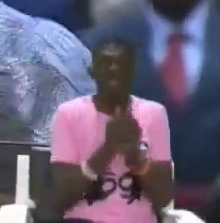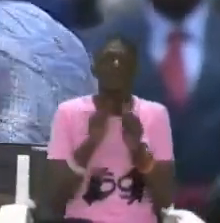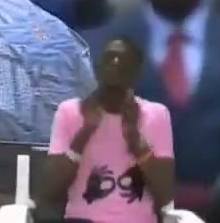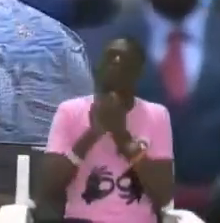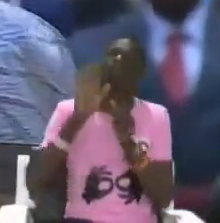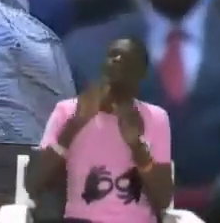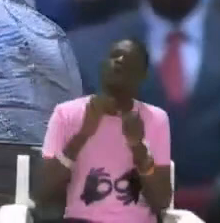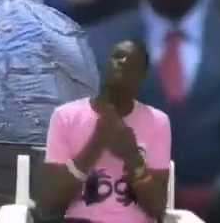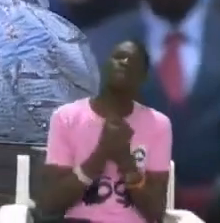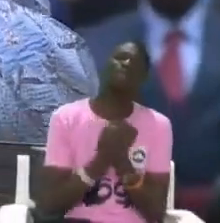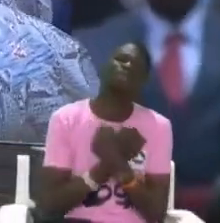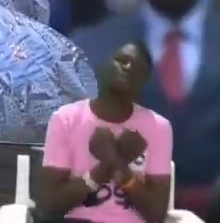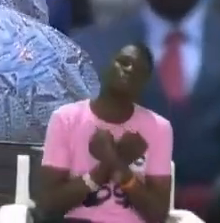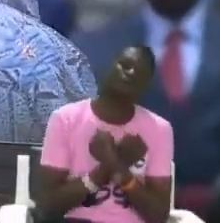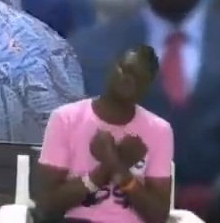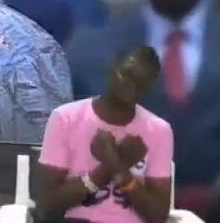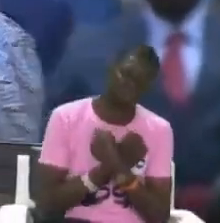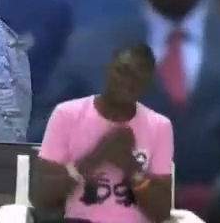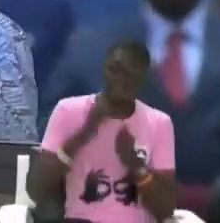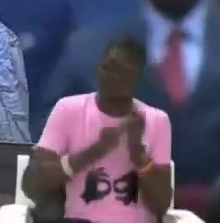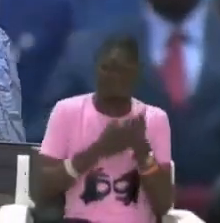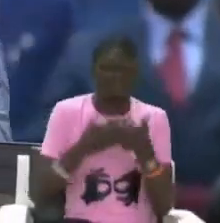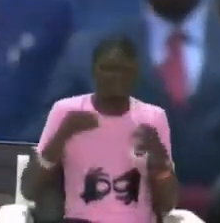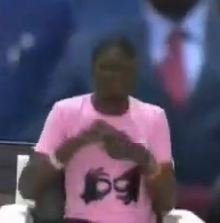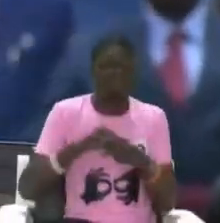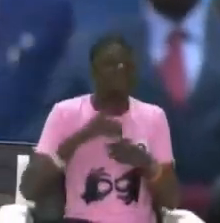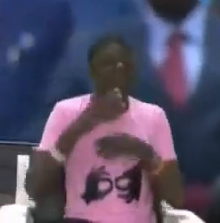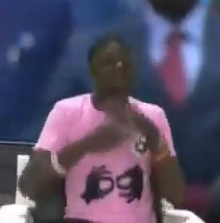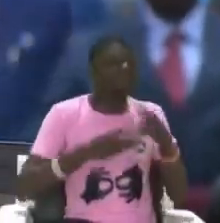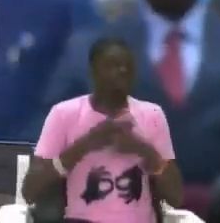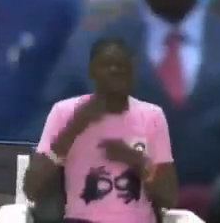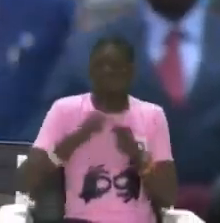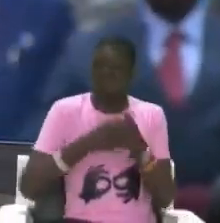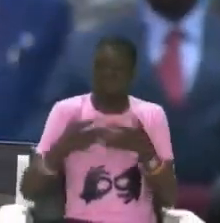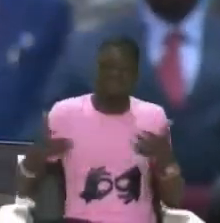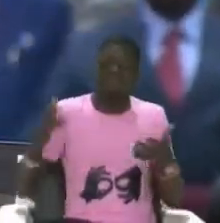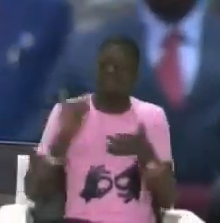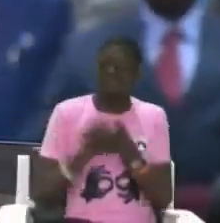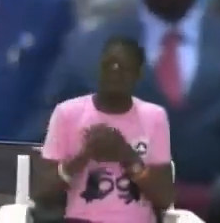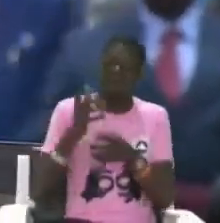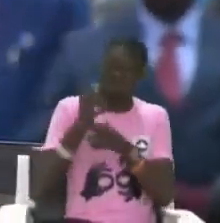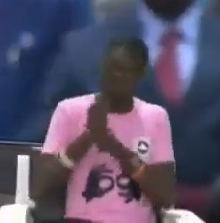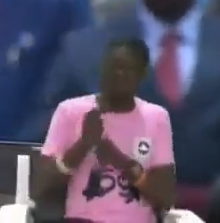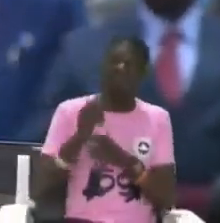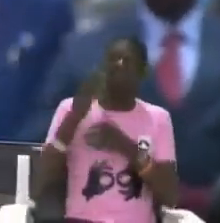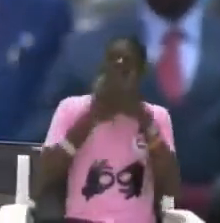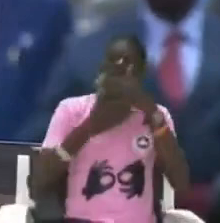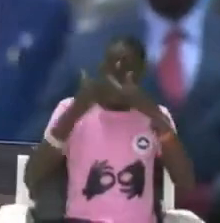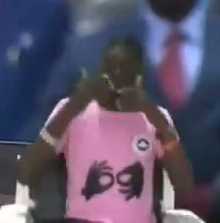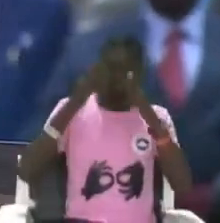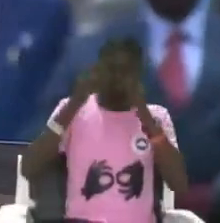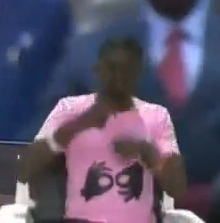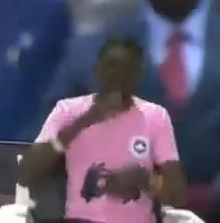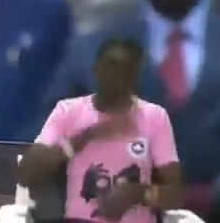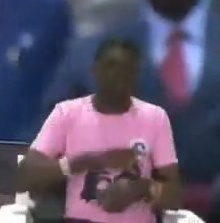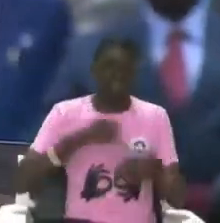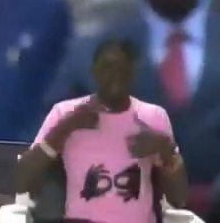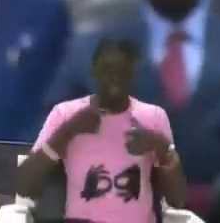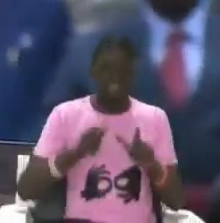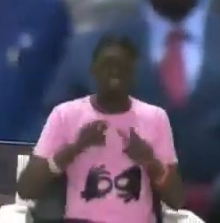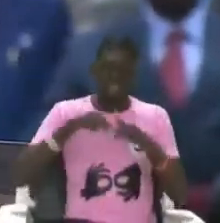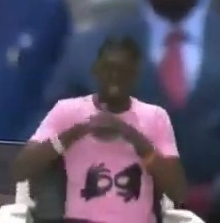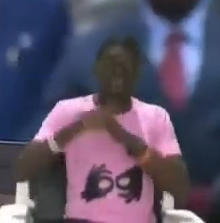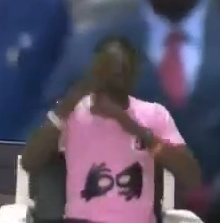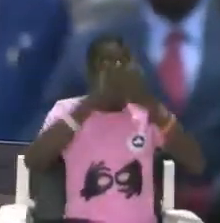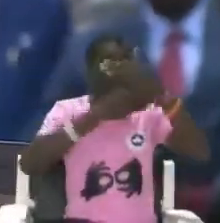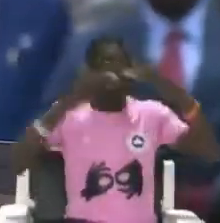after everything here in this world, when we will have gotten all the worldly reward, let us be able to make it to your kingdom so that we'll be able